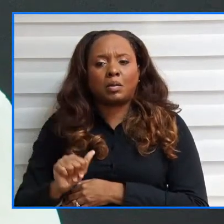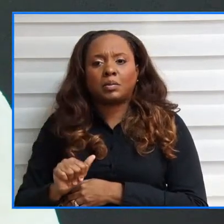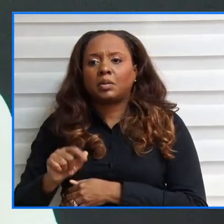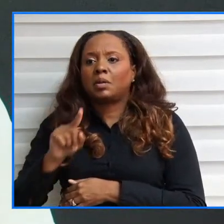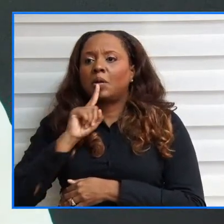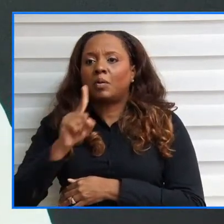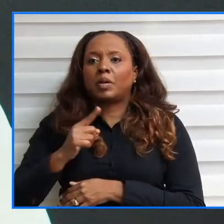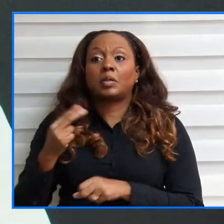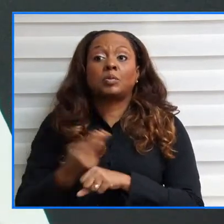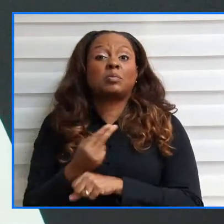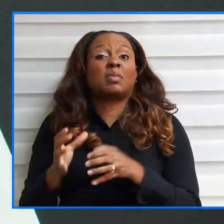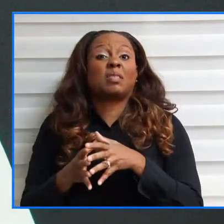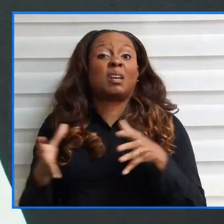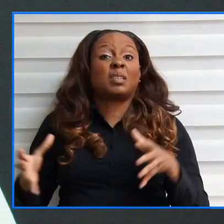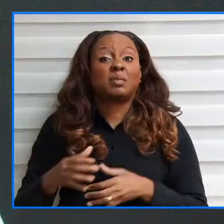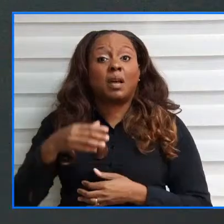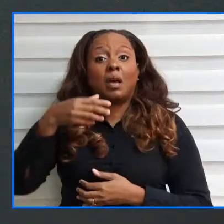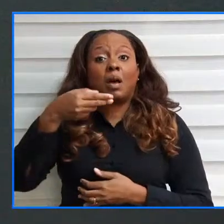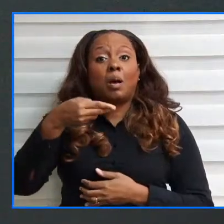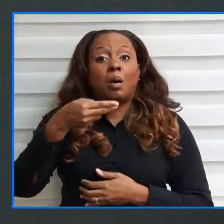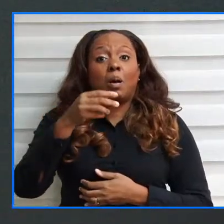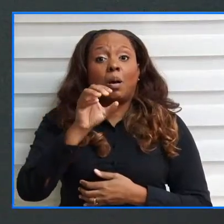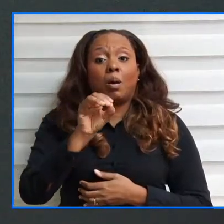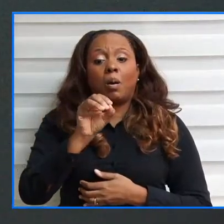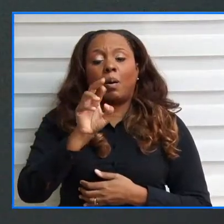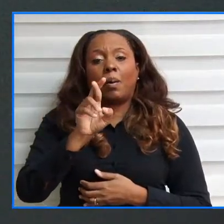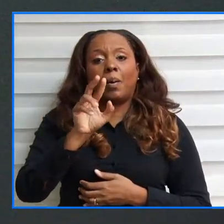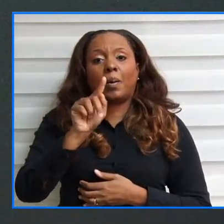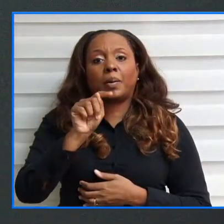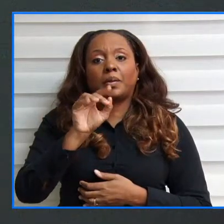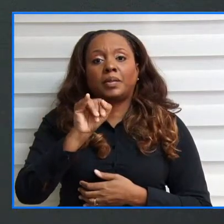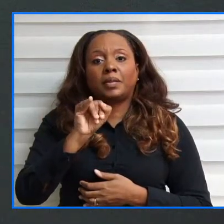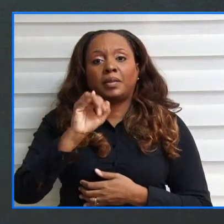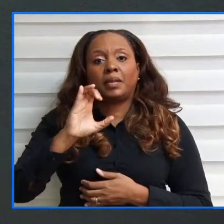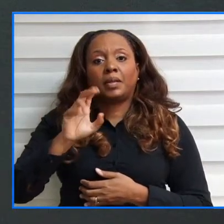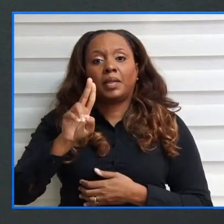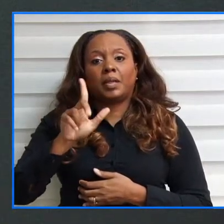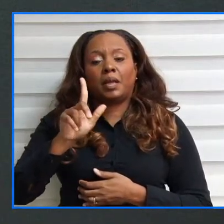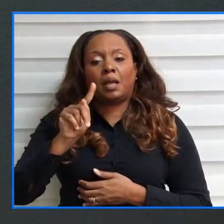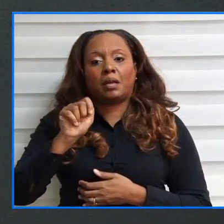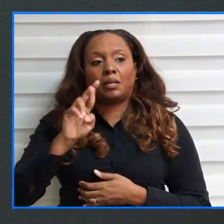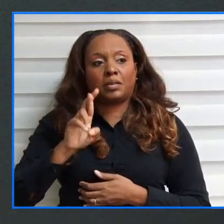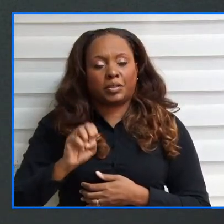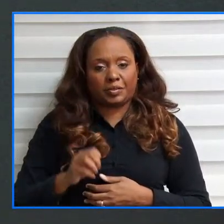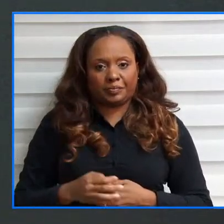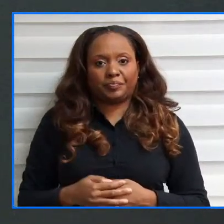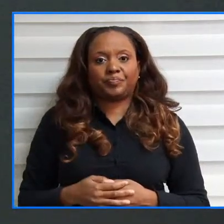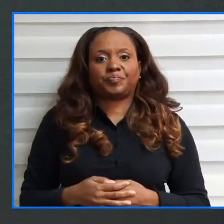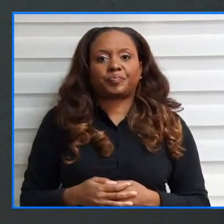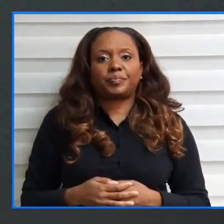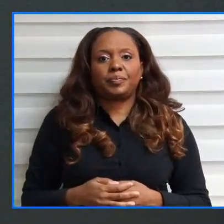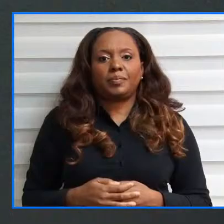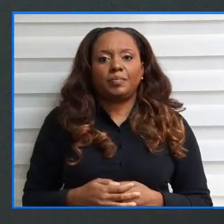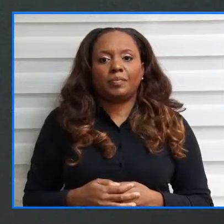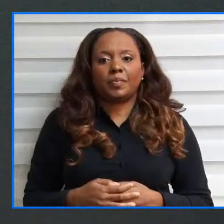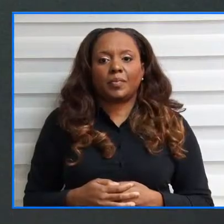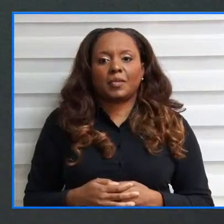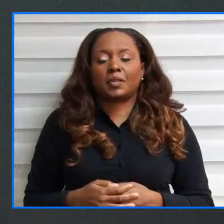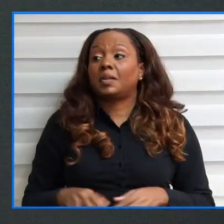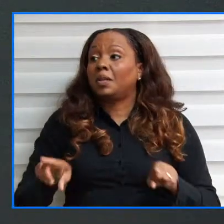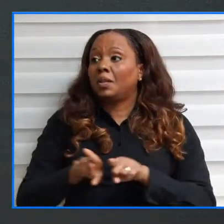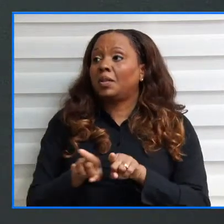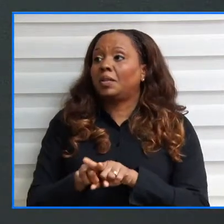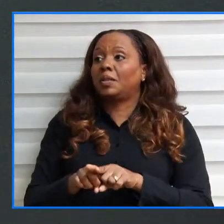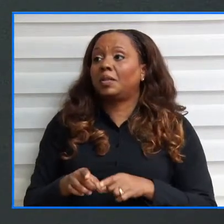horticulture and generally in agriculture, where it is a large part of your GDP. With